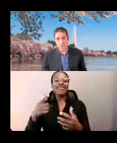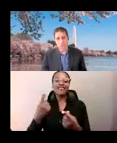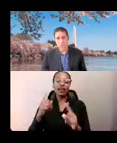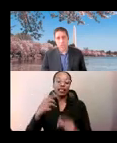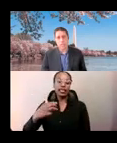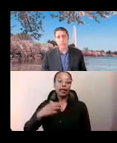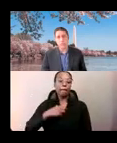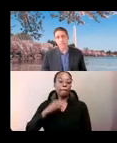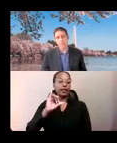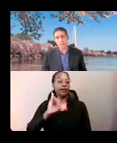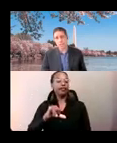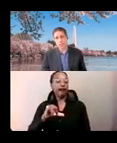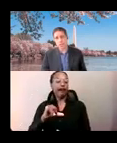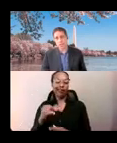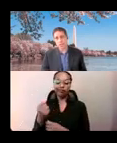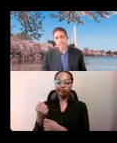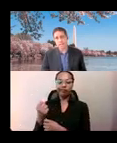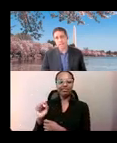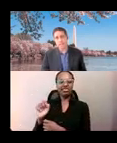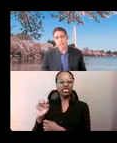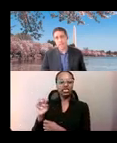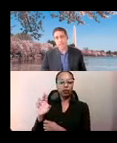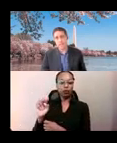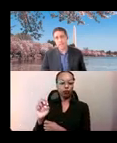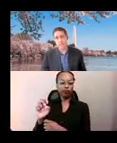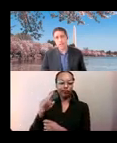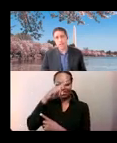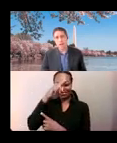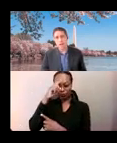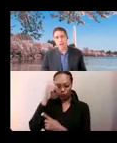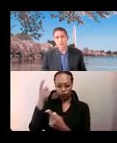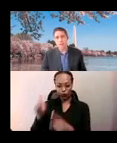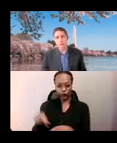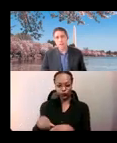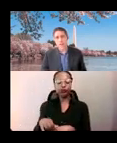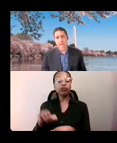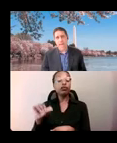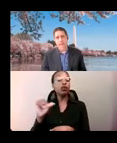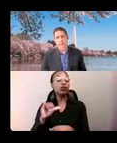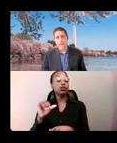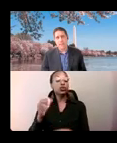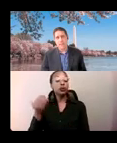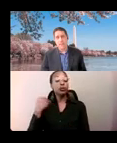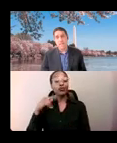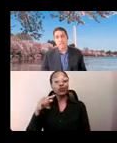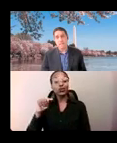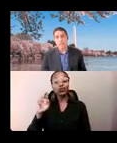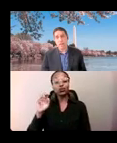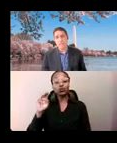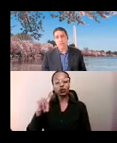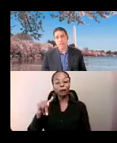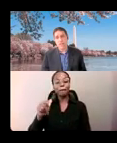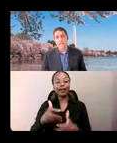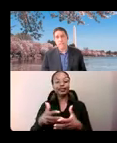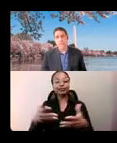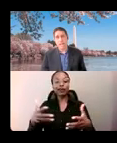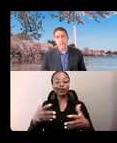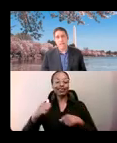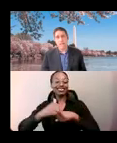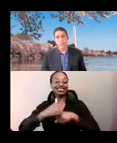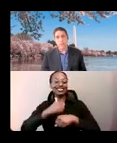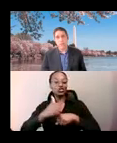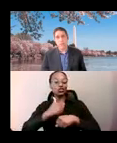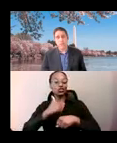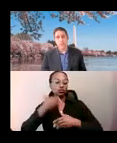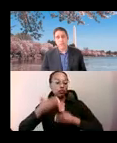an injunction during the Trump administration against the expansion of a very dangerous process called